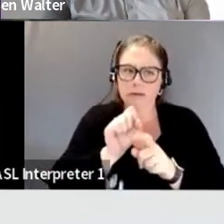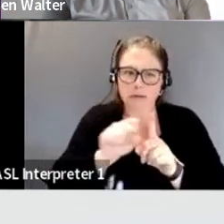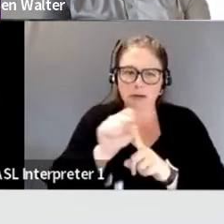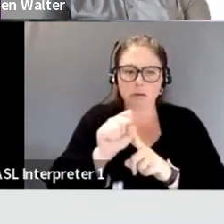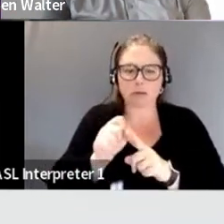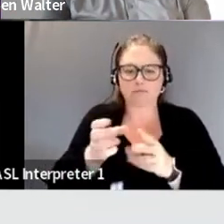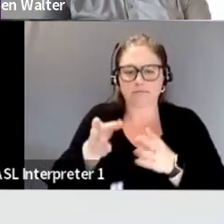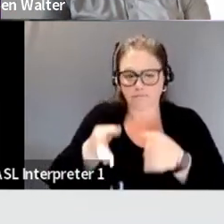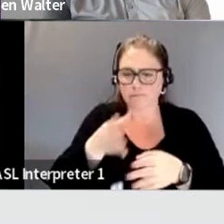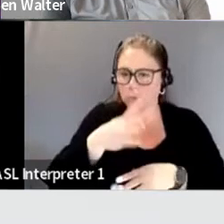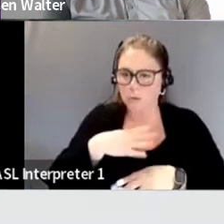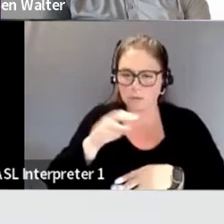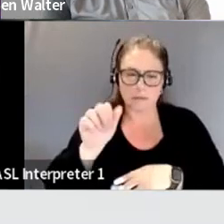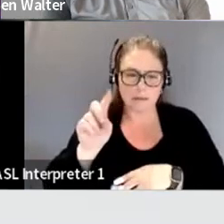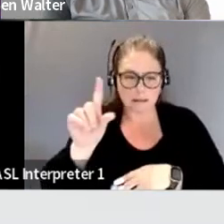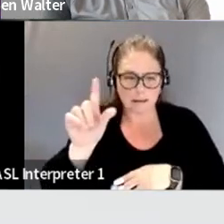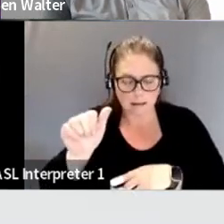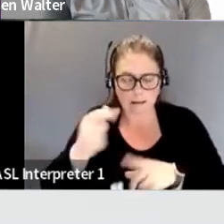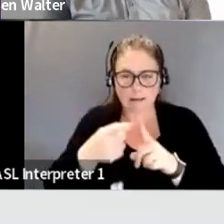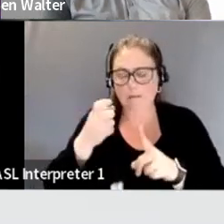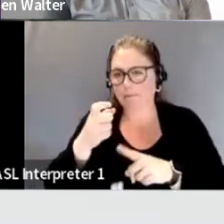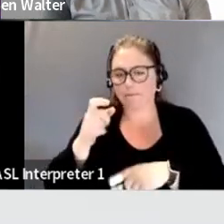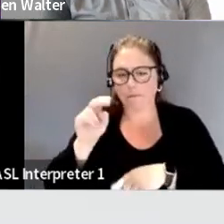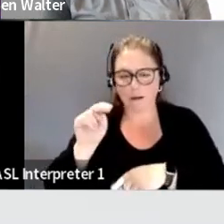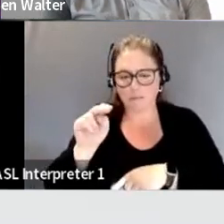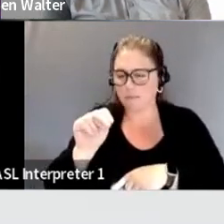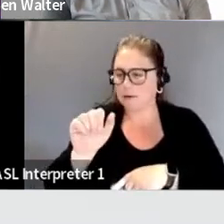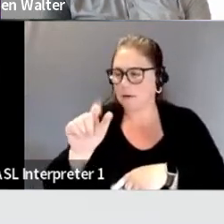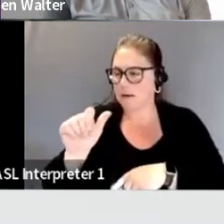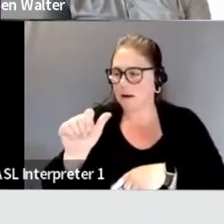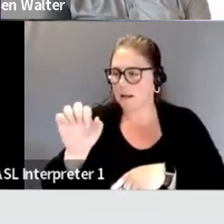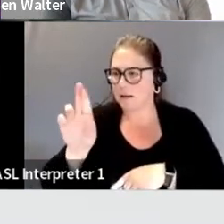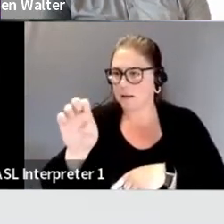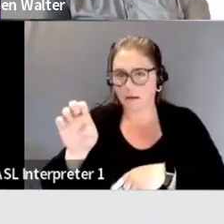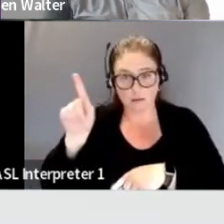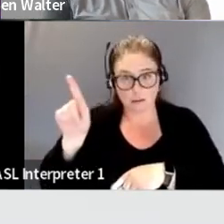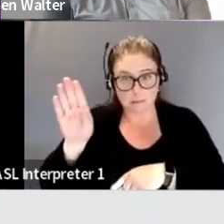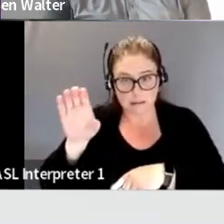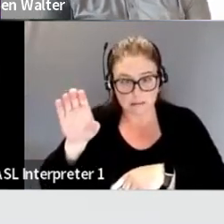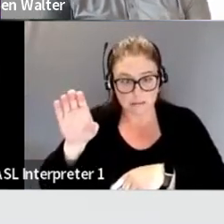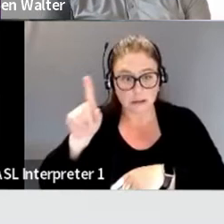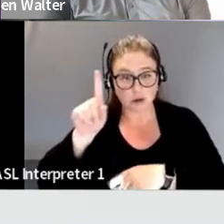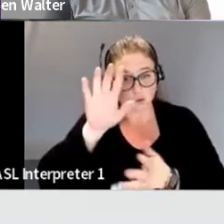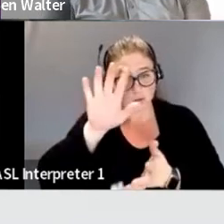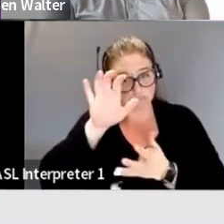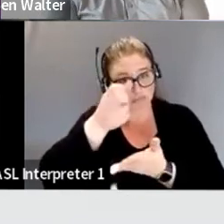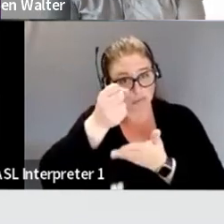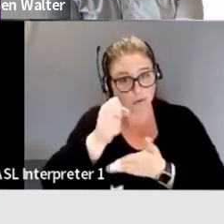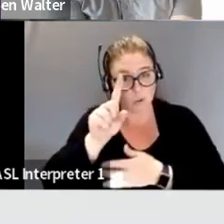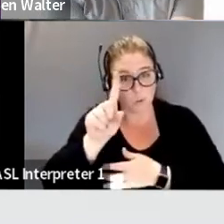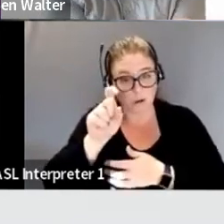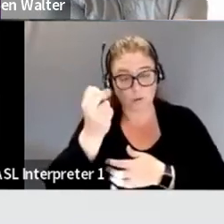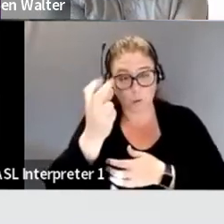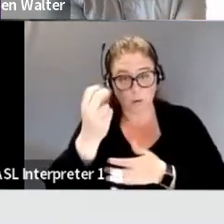from Vancouver, BC over here. Ada was actually able to secure $112,000 using Pocketed. This was